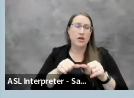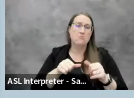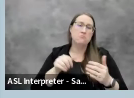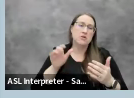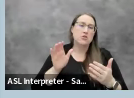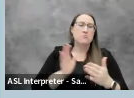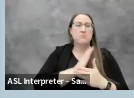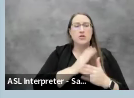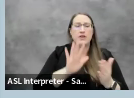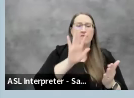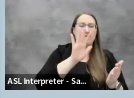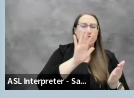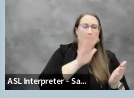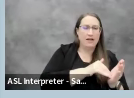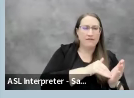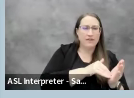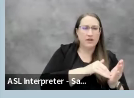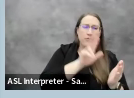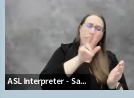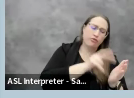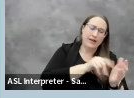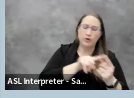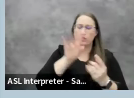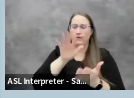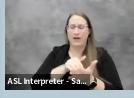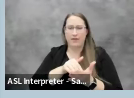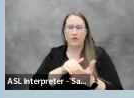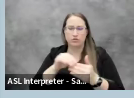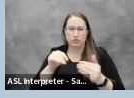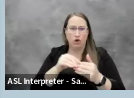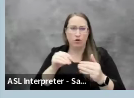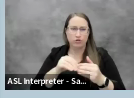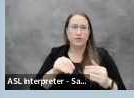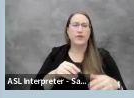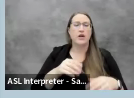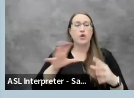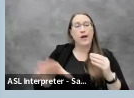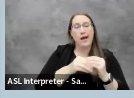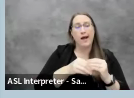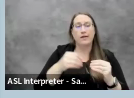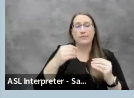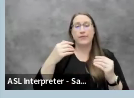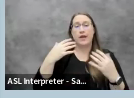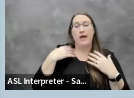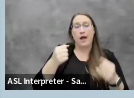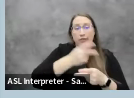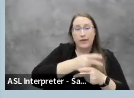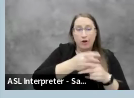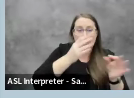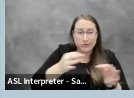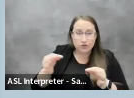of attorney, healthcare directive, HIPAA, pour over will, trust, grant deed, all of that, which are all the pieces and parts